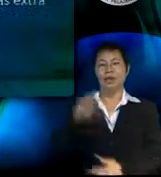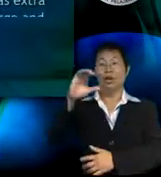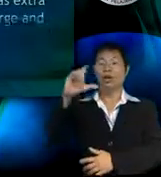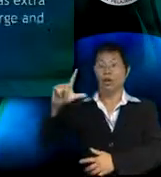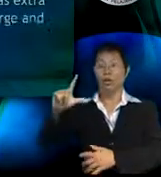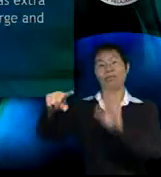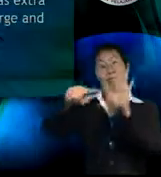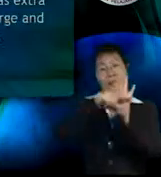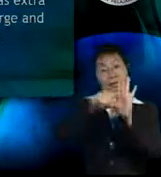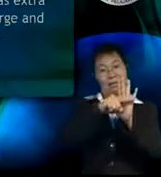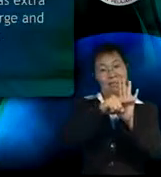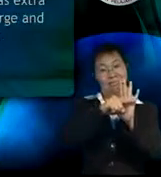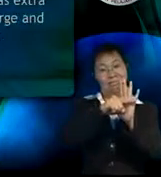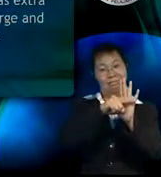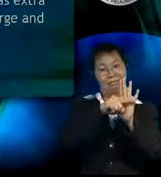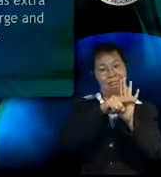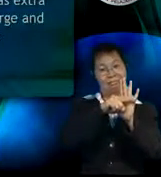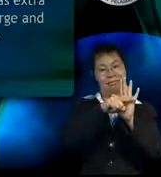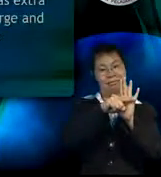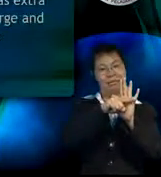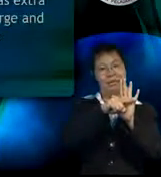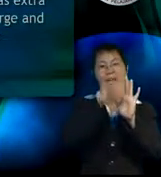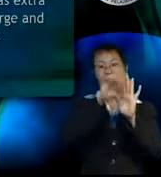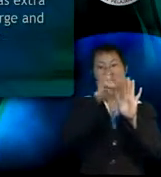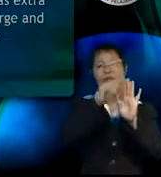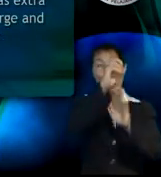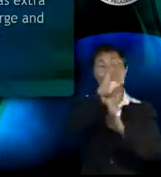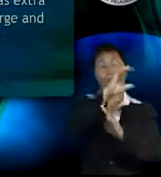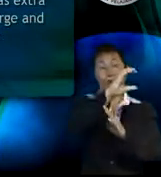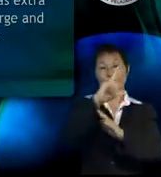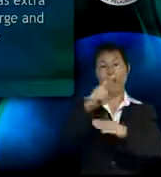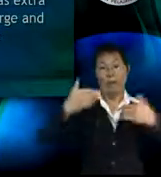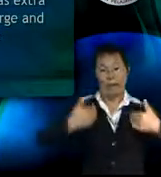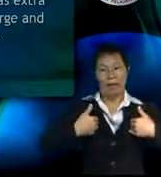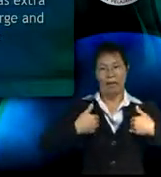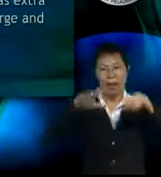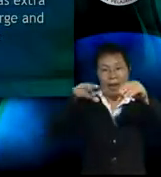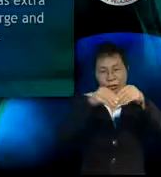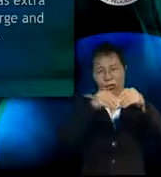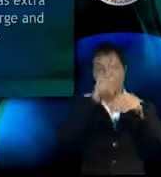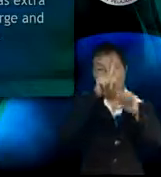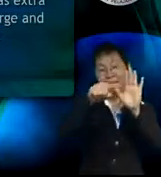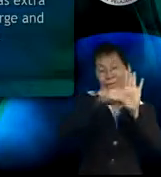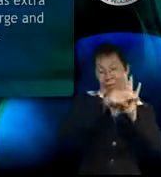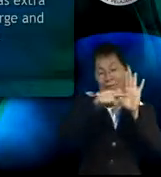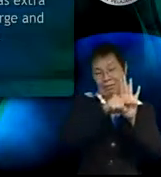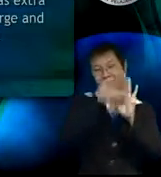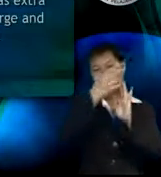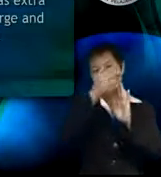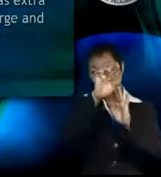Chlorine is negatively charged. An ion of chlorine has an extra 1 negative